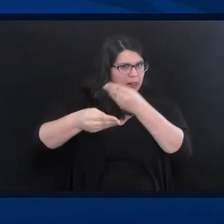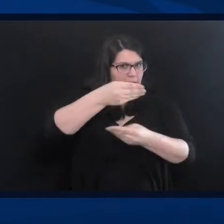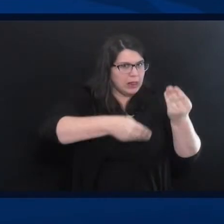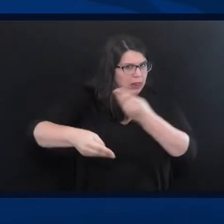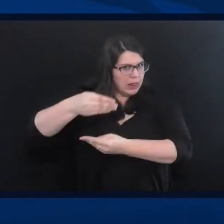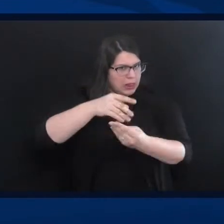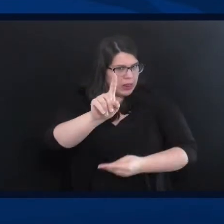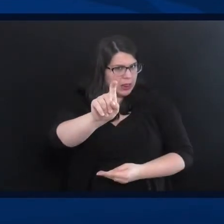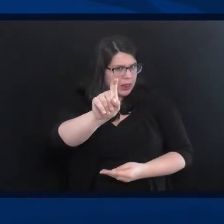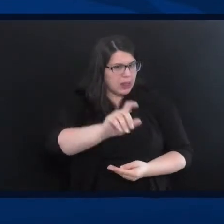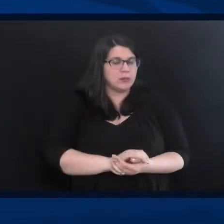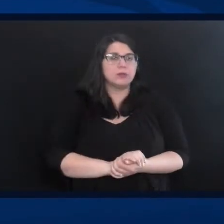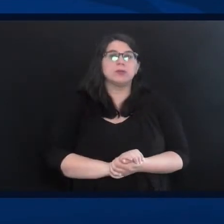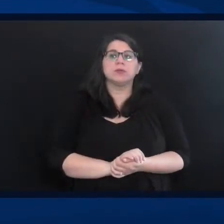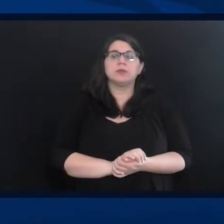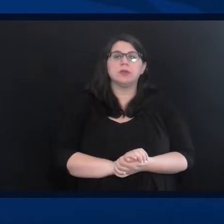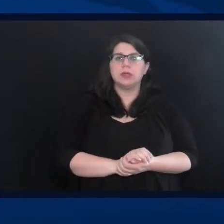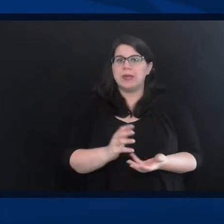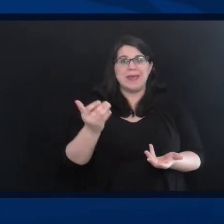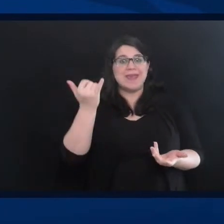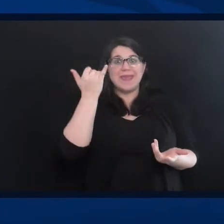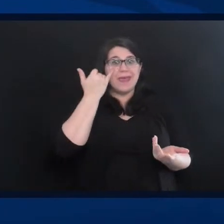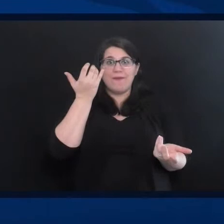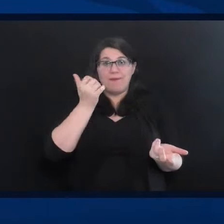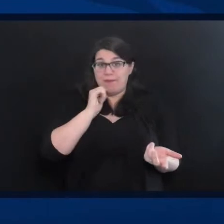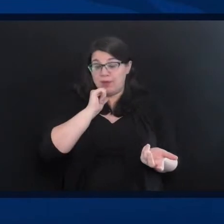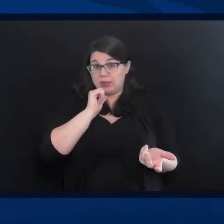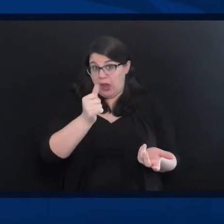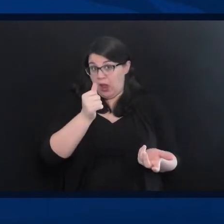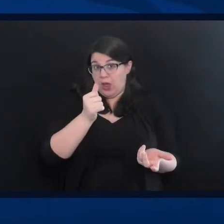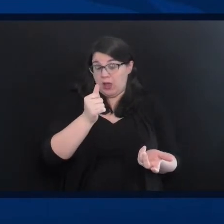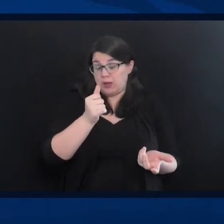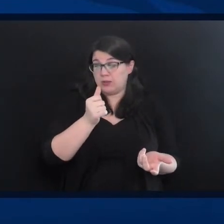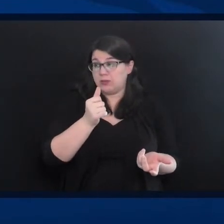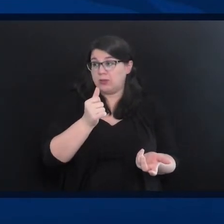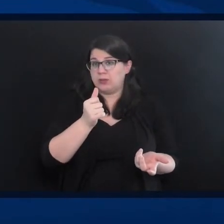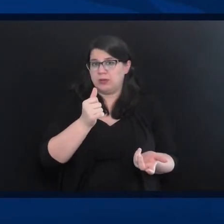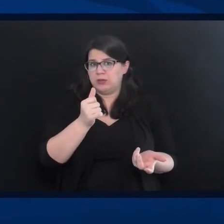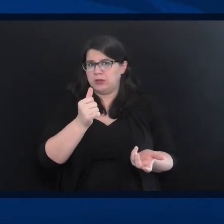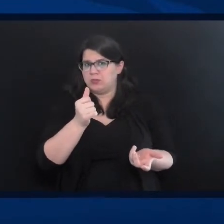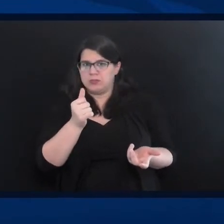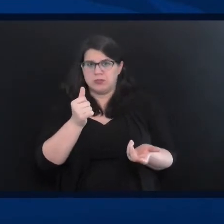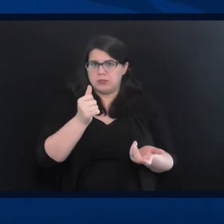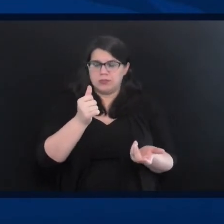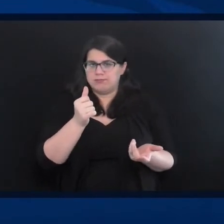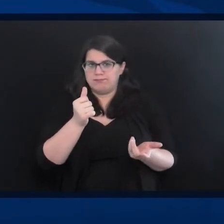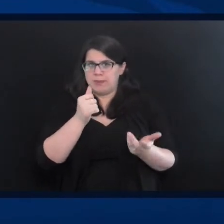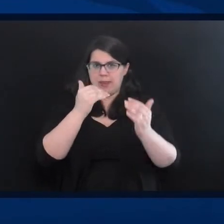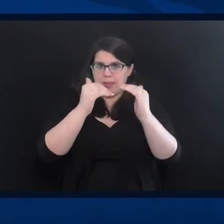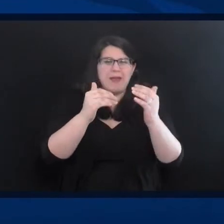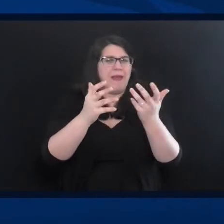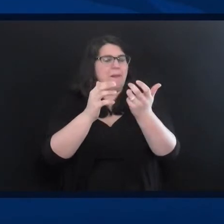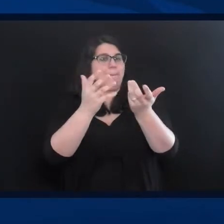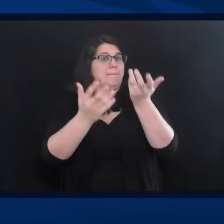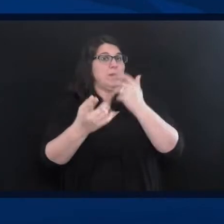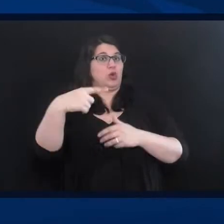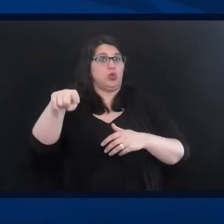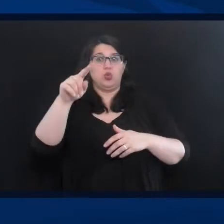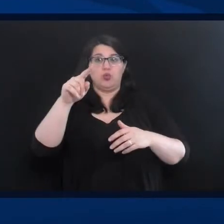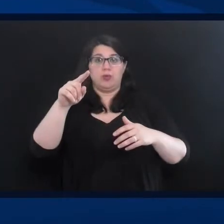And if there's nothing to that, are there any plans for limiting crowd